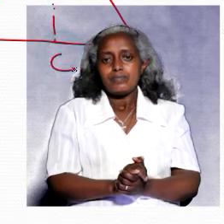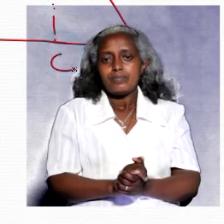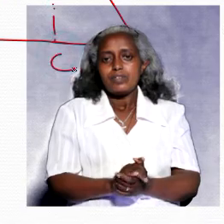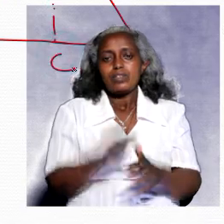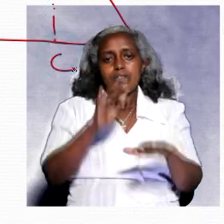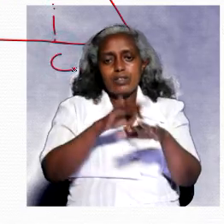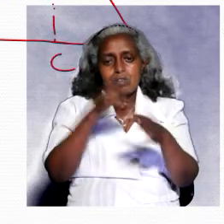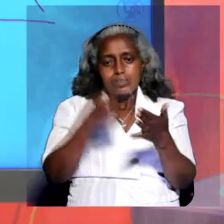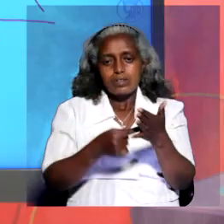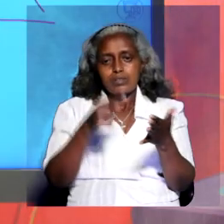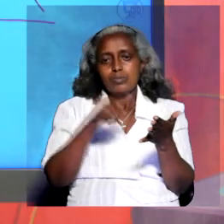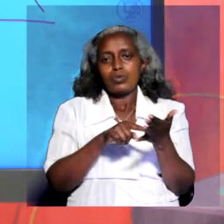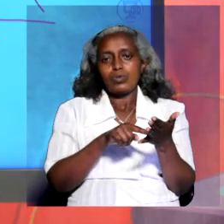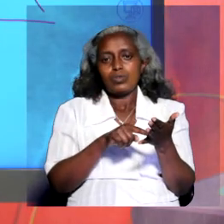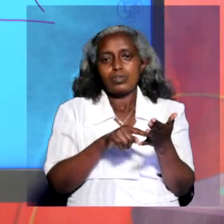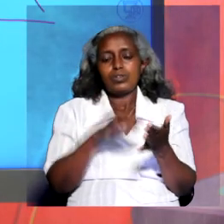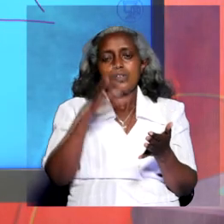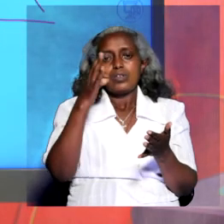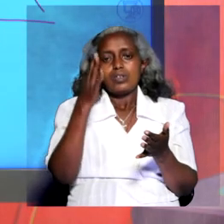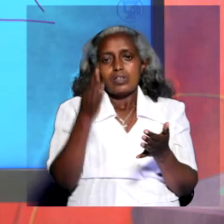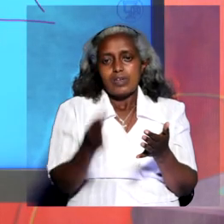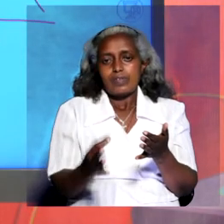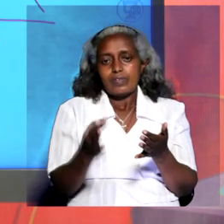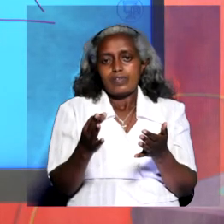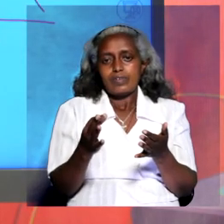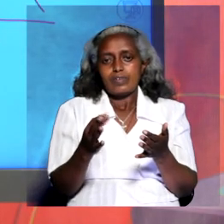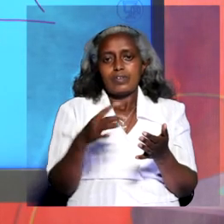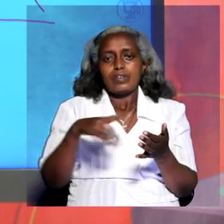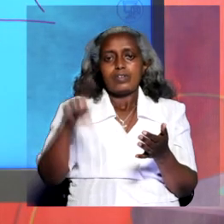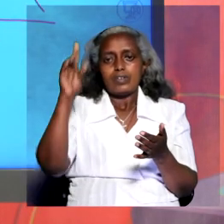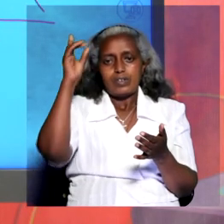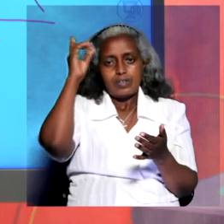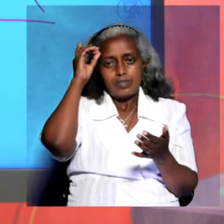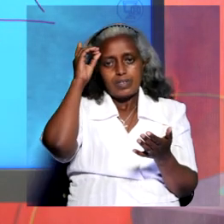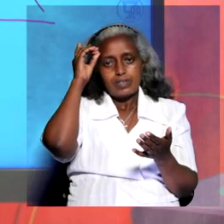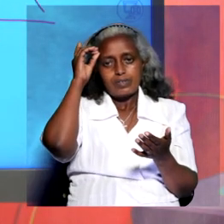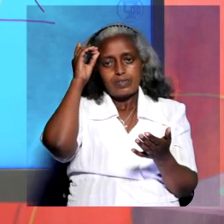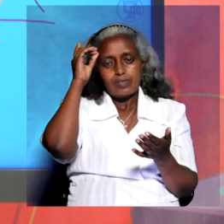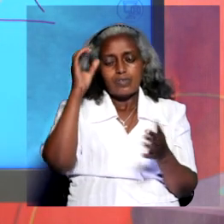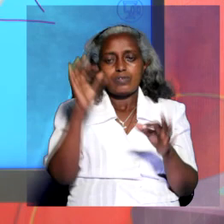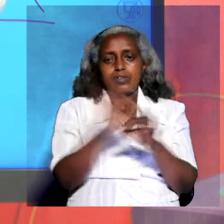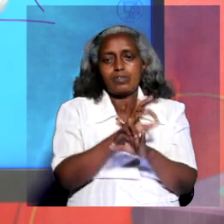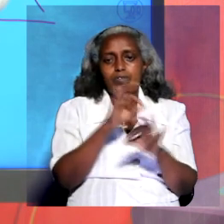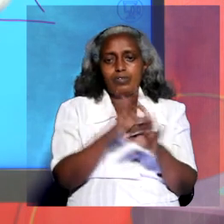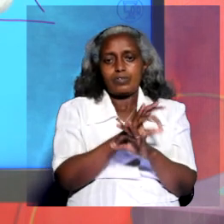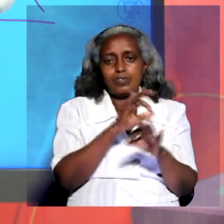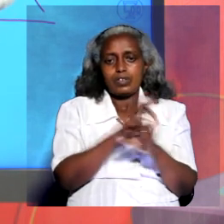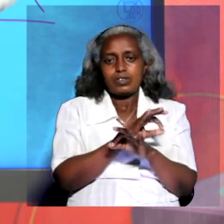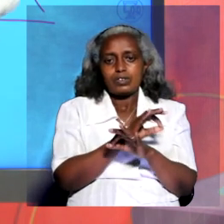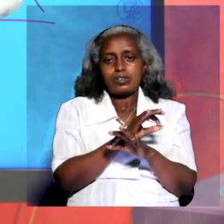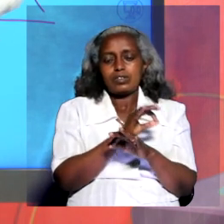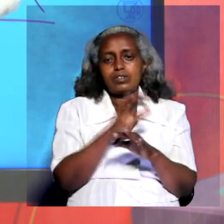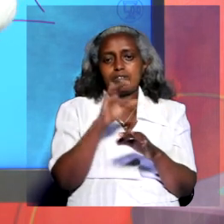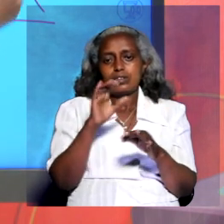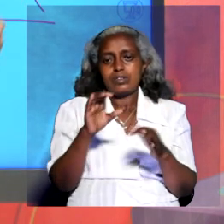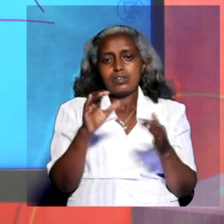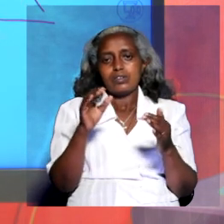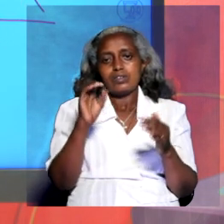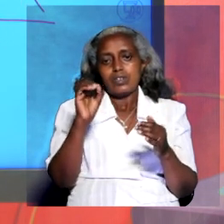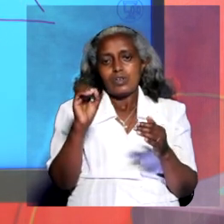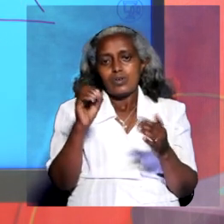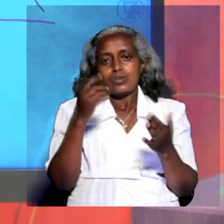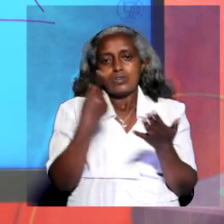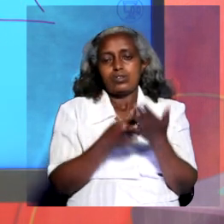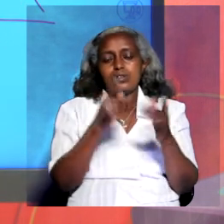At this point, f derivative of the function at c is 0. So this